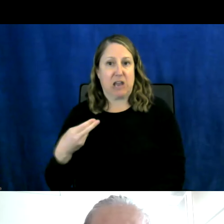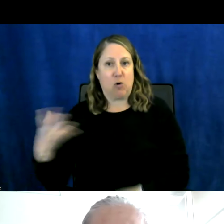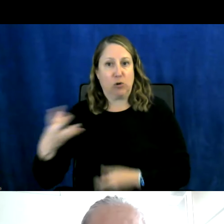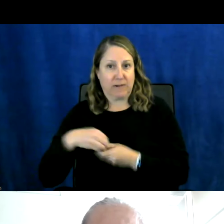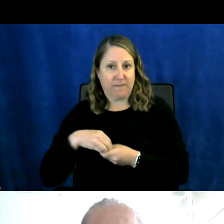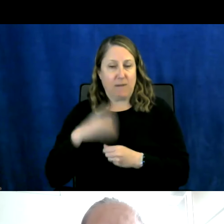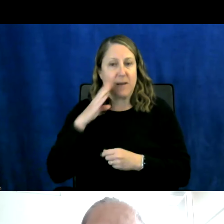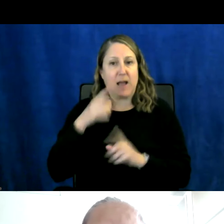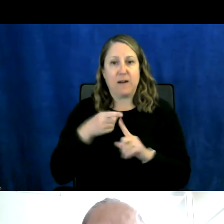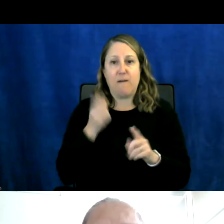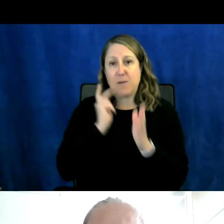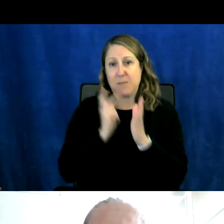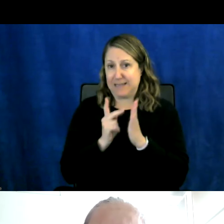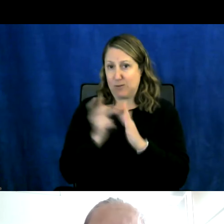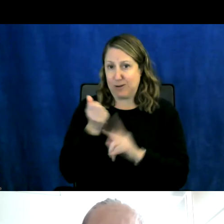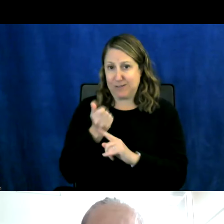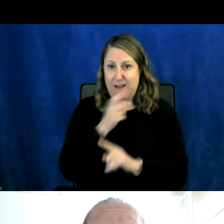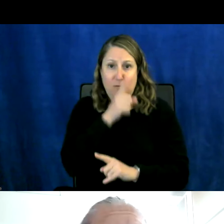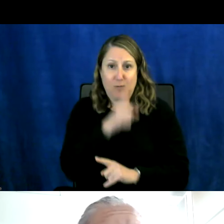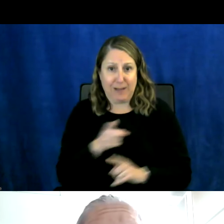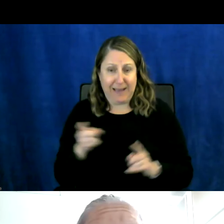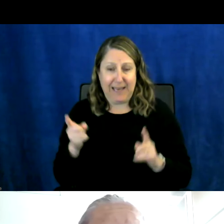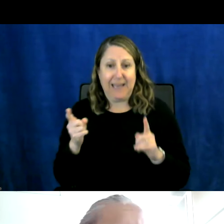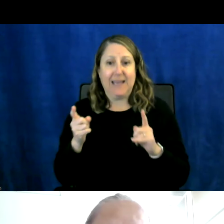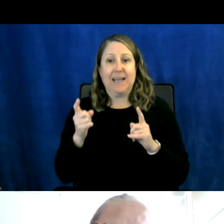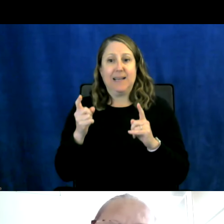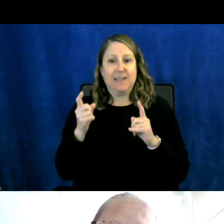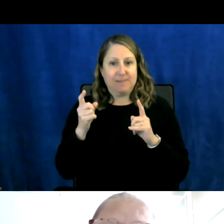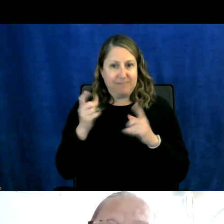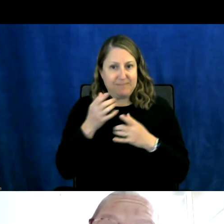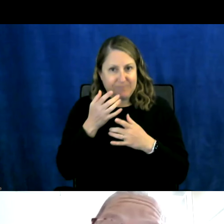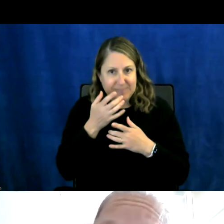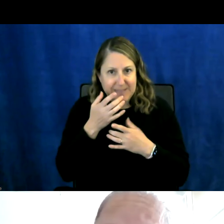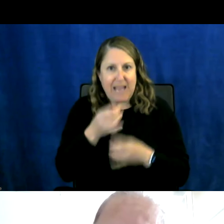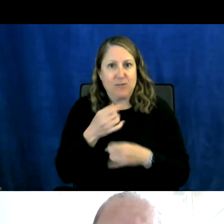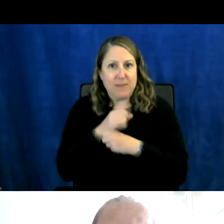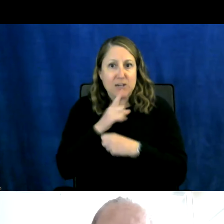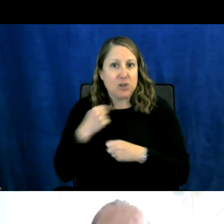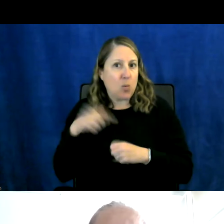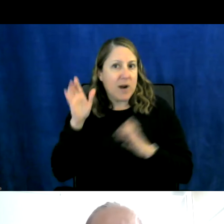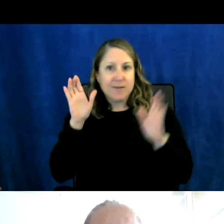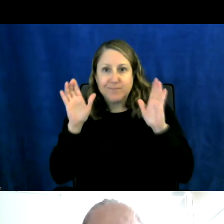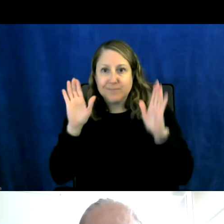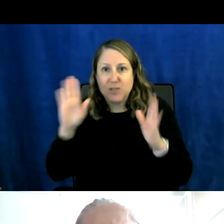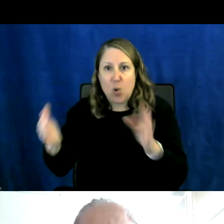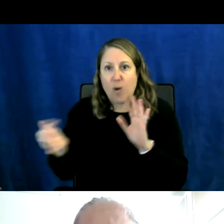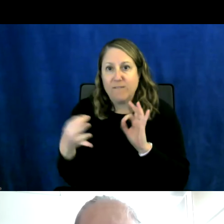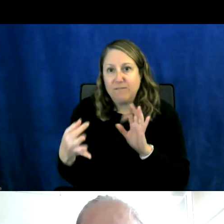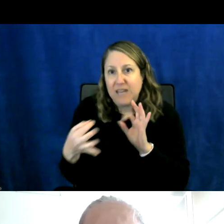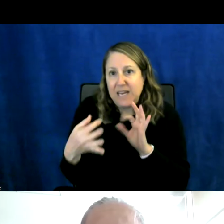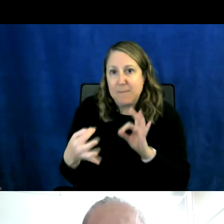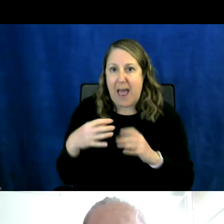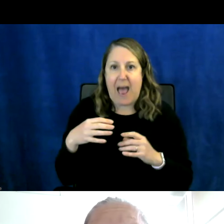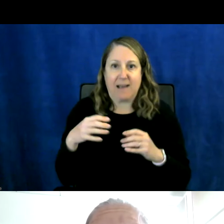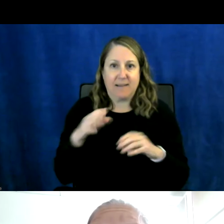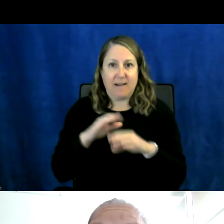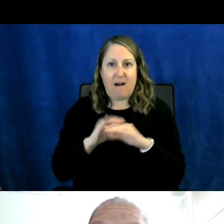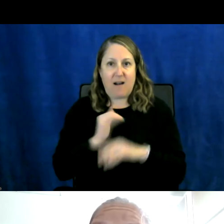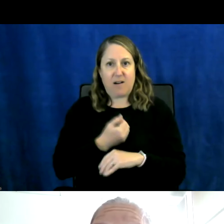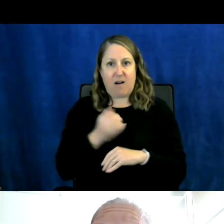very interested in ensuring that we are listening to all of the stakeholders' feedback on the care court proposal. So excited to